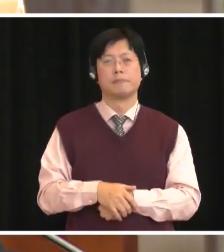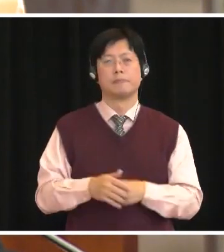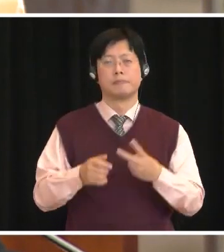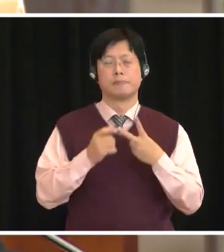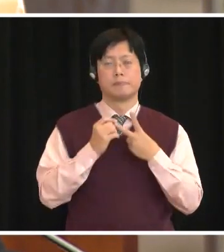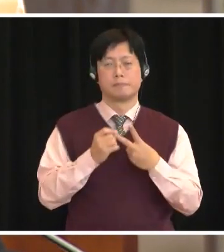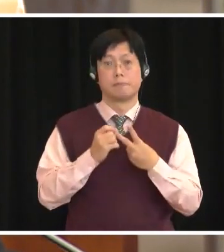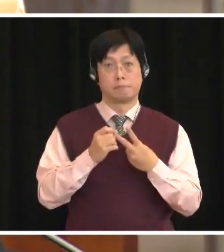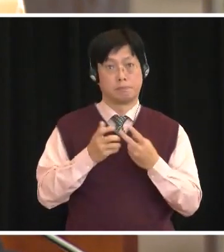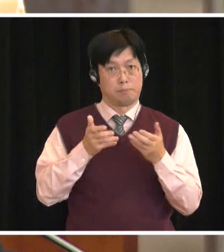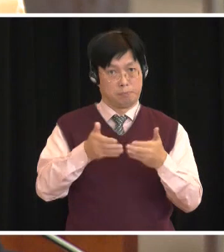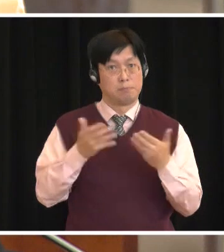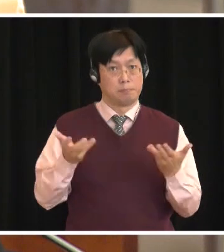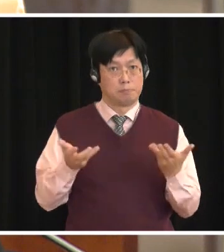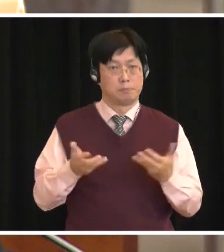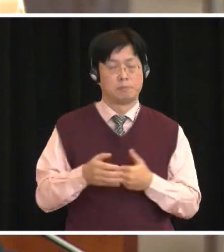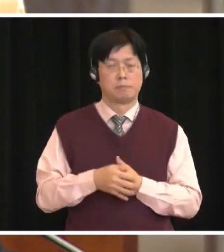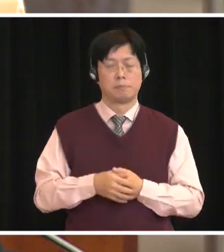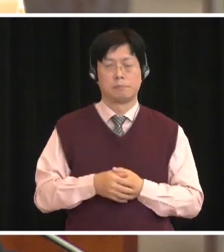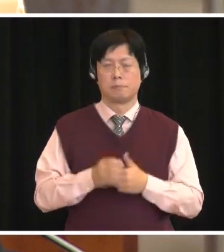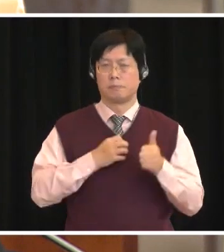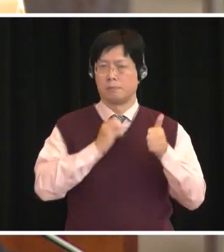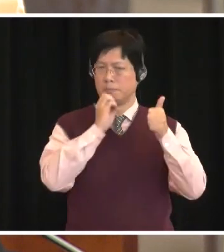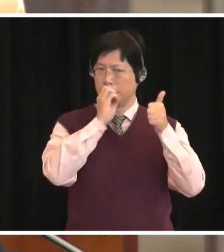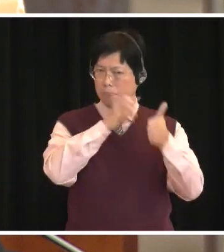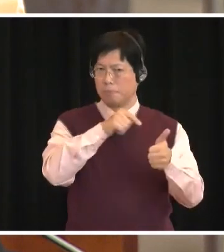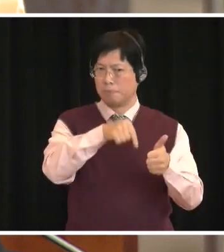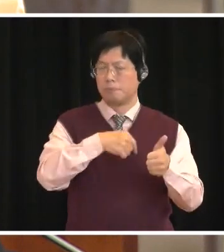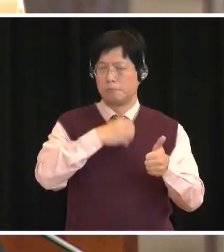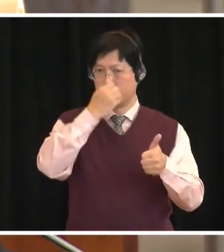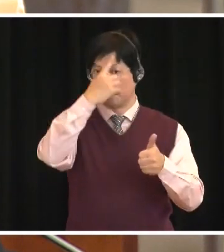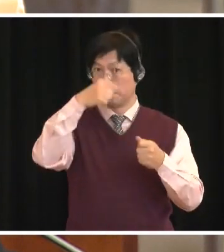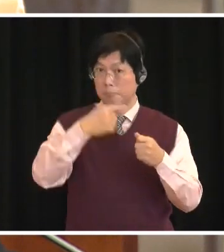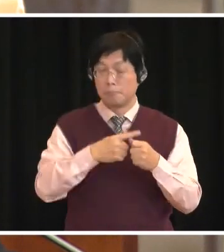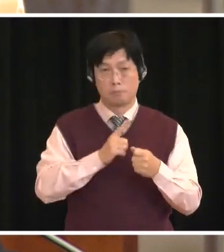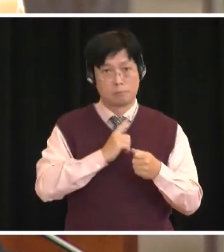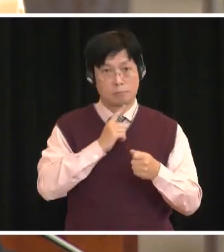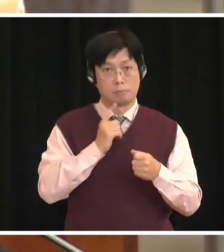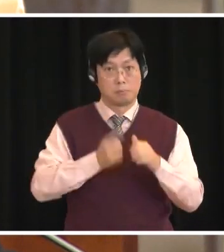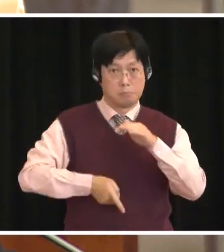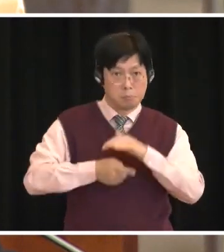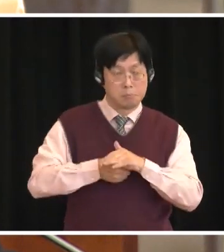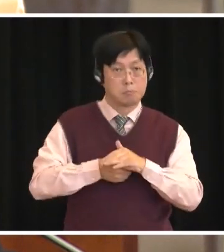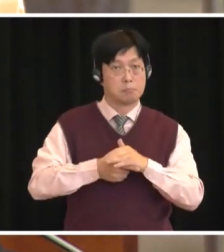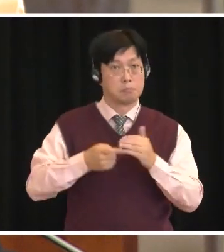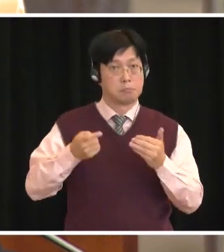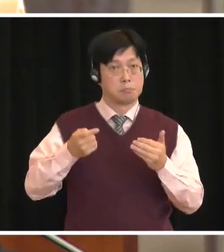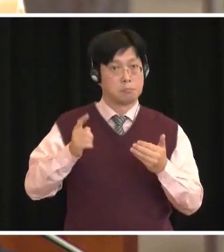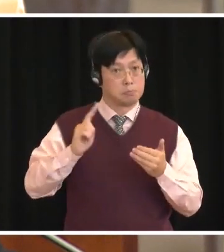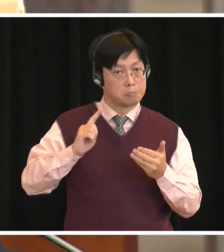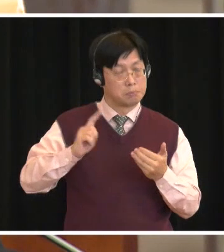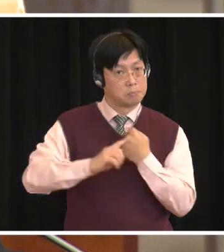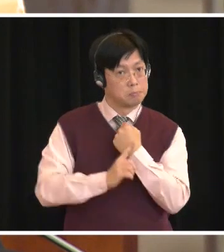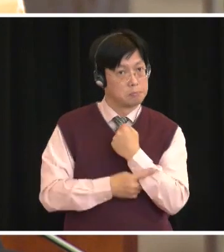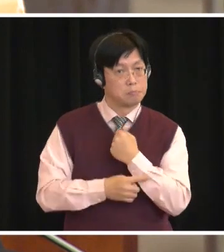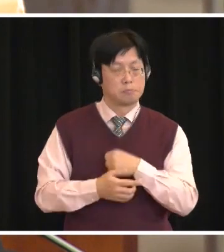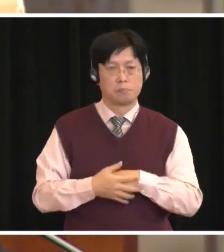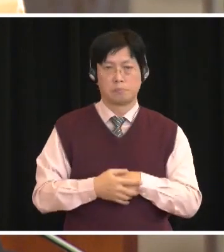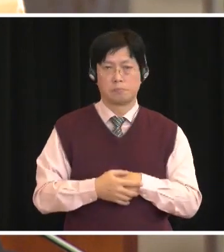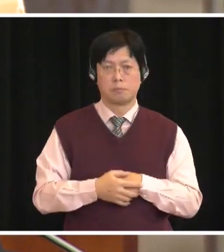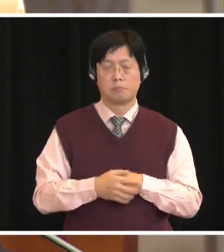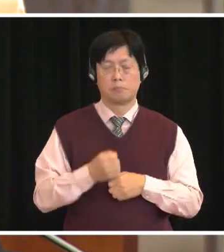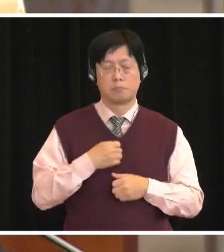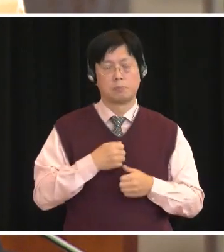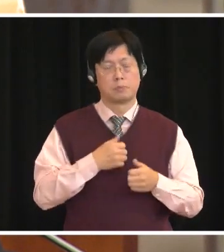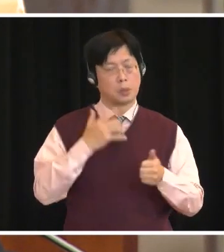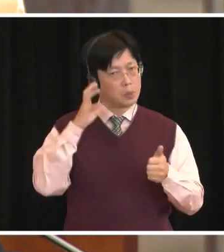the interrogation. Without such a person in presence, we will not initiate any interrogation. Secondly,